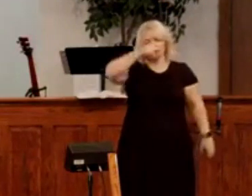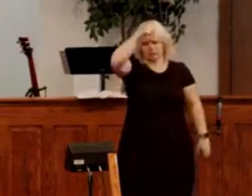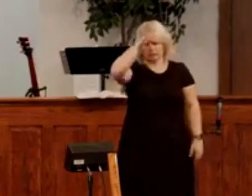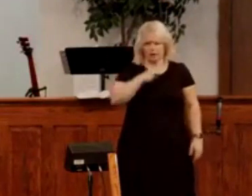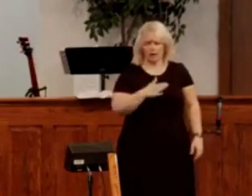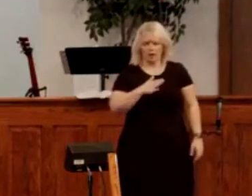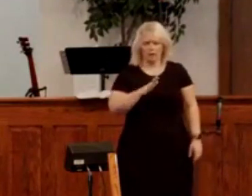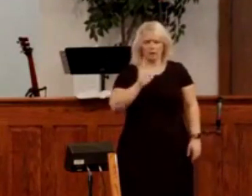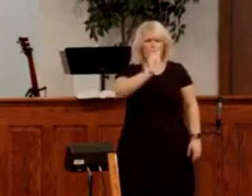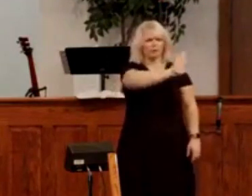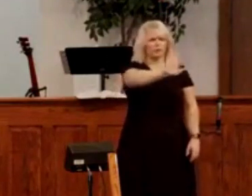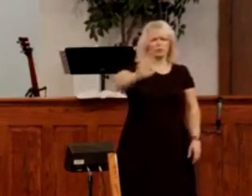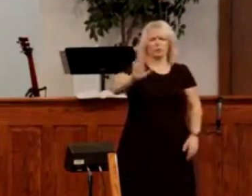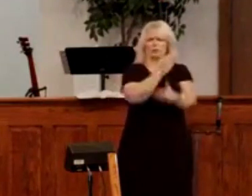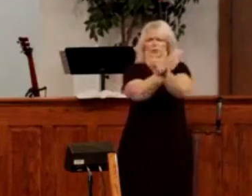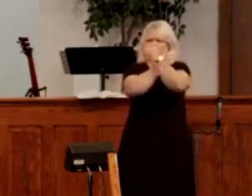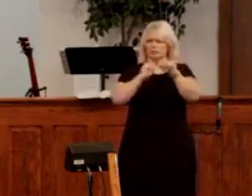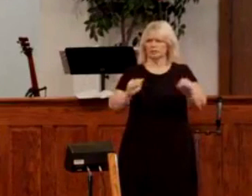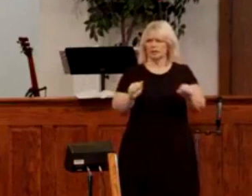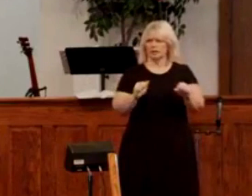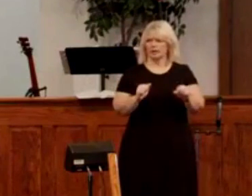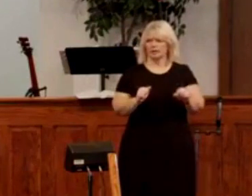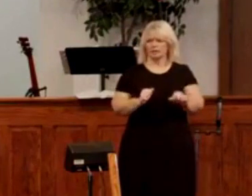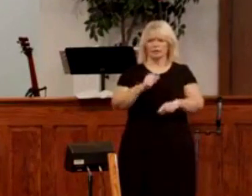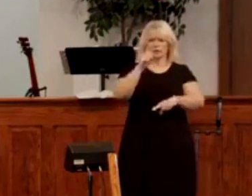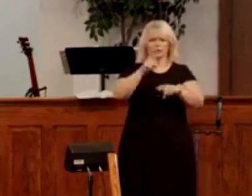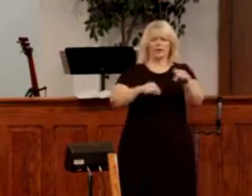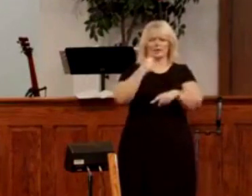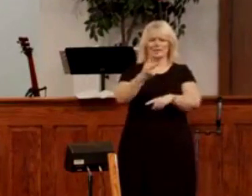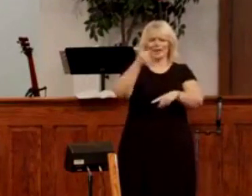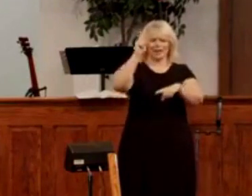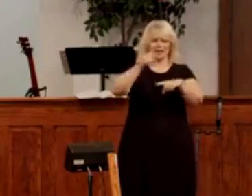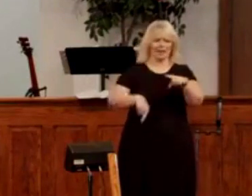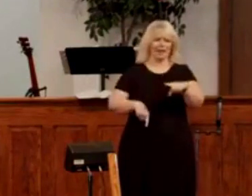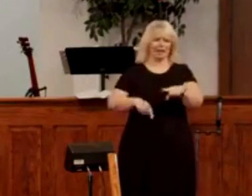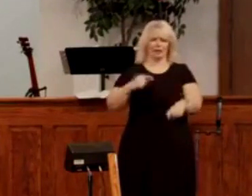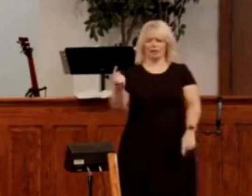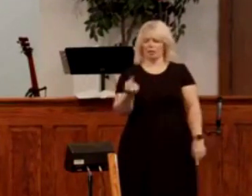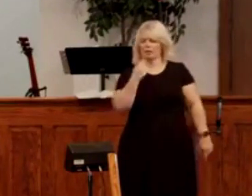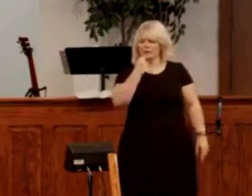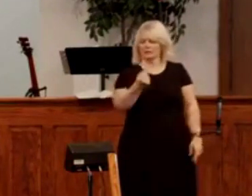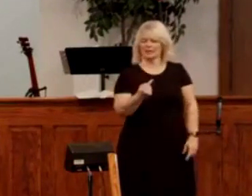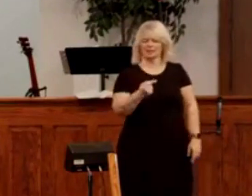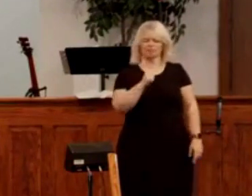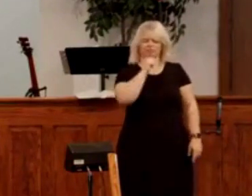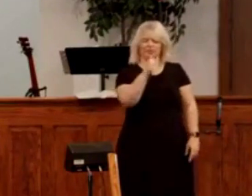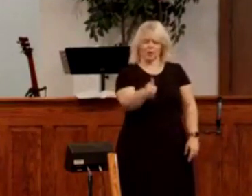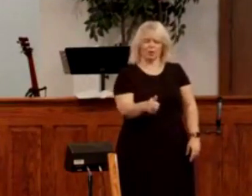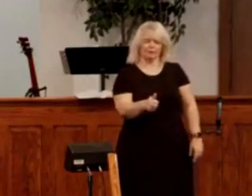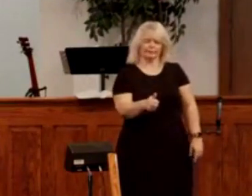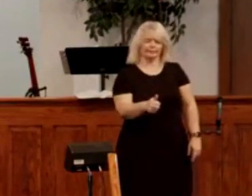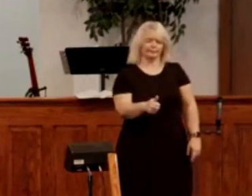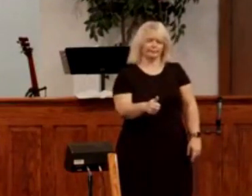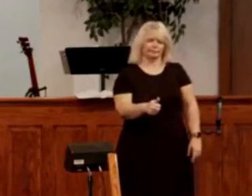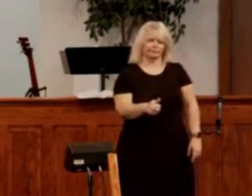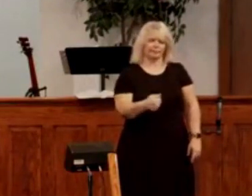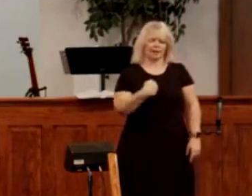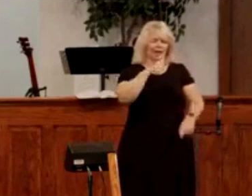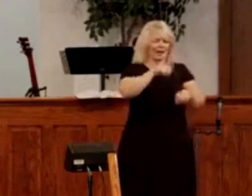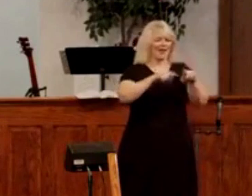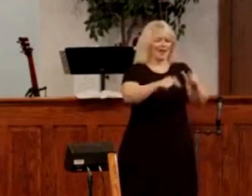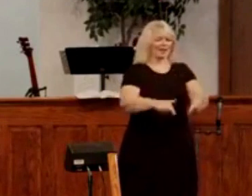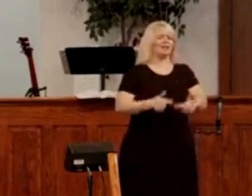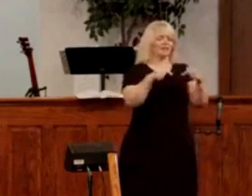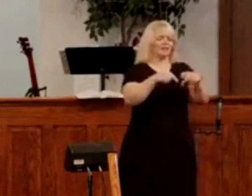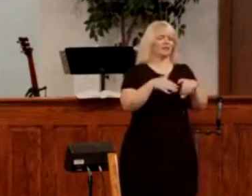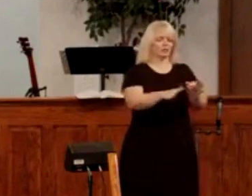important. If you are saved, you can't say can't. You can only say won't. You can't say, I can't live this way.